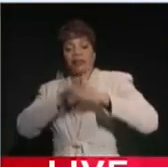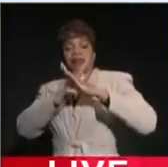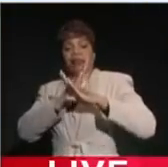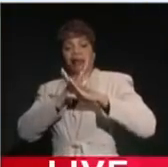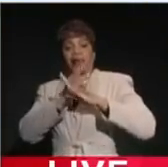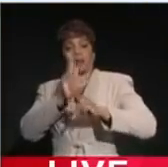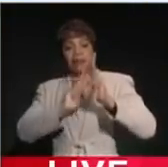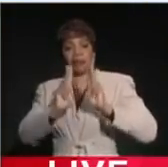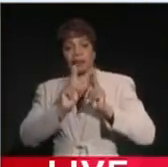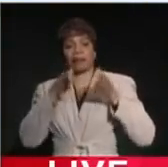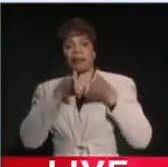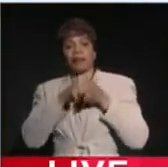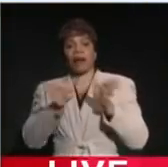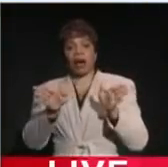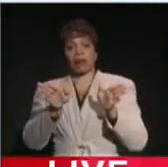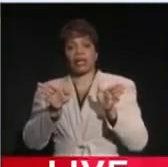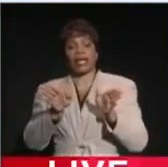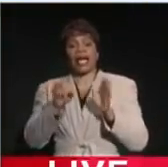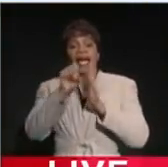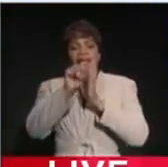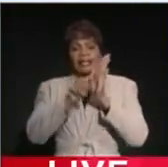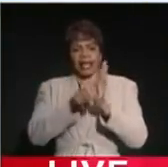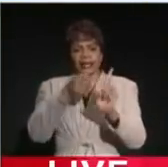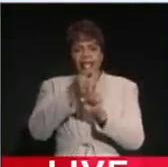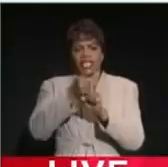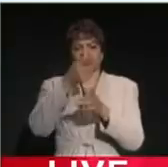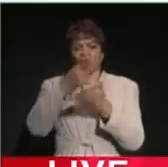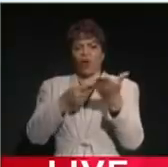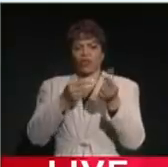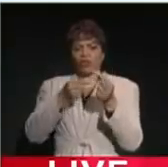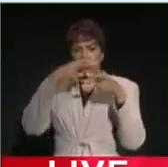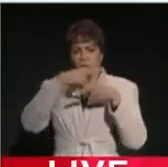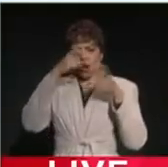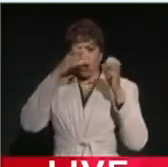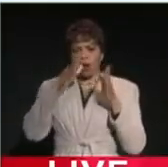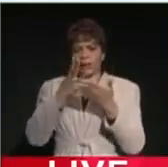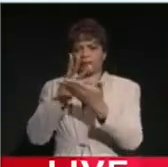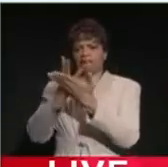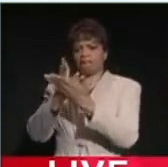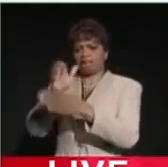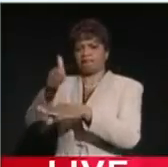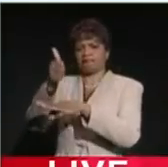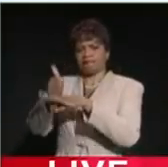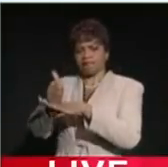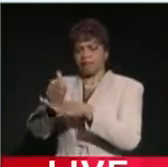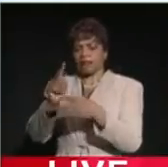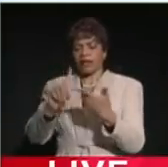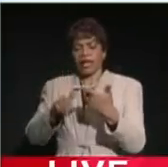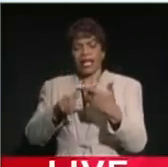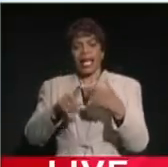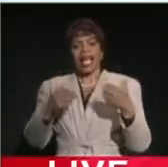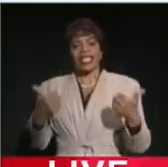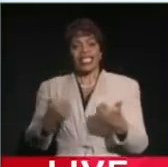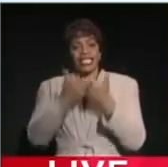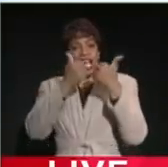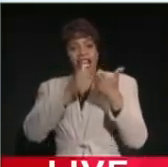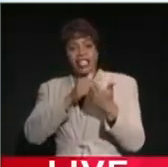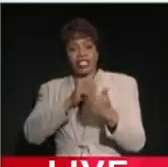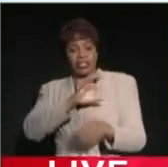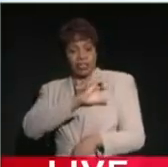a sanctuary state will harbor criminals, it will impact and challenge law enforcement officers, and as you said